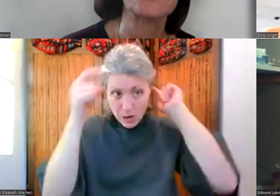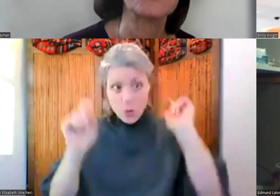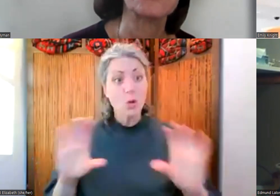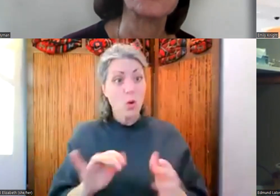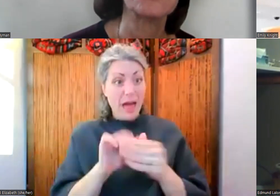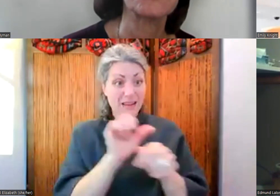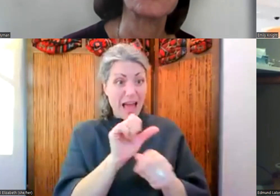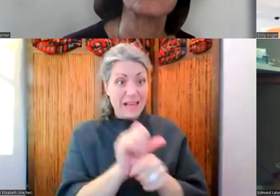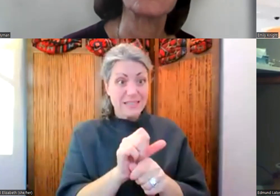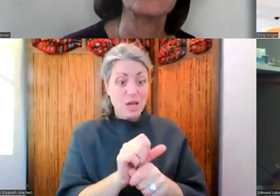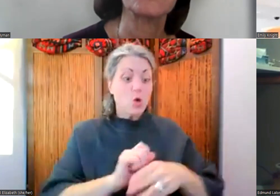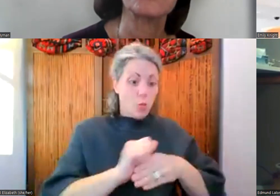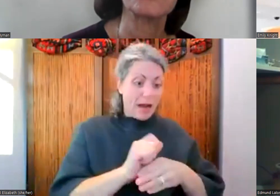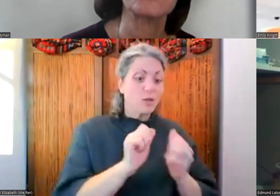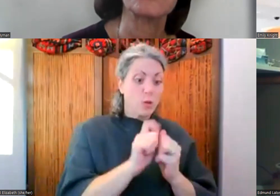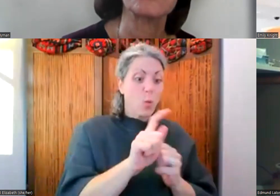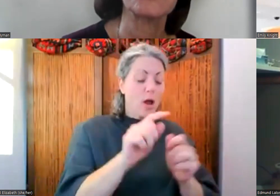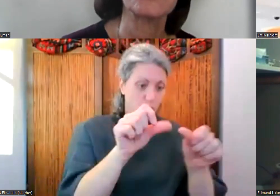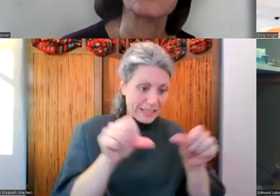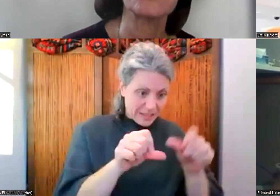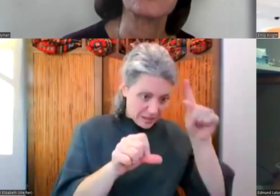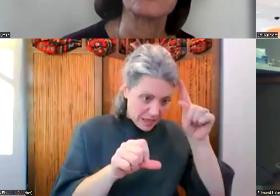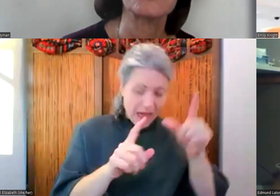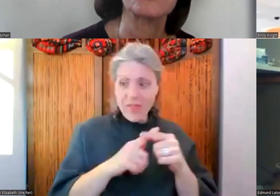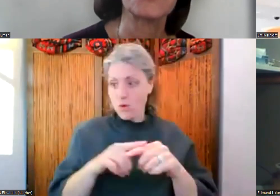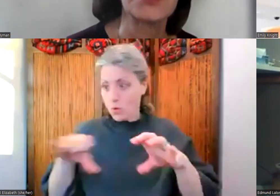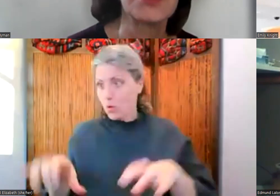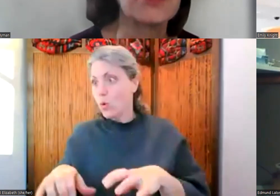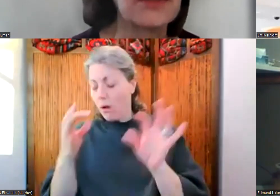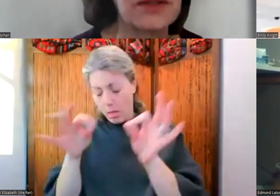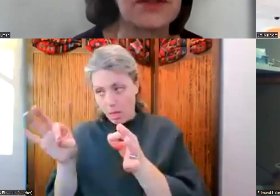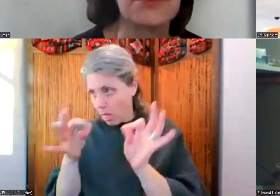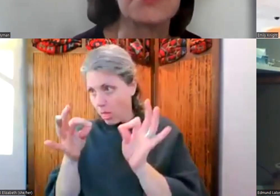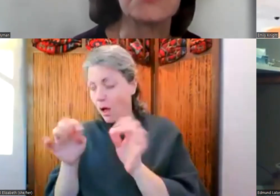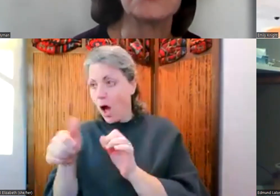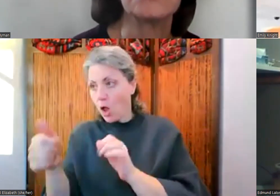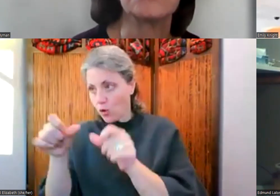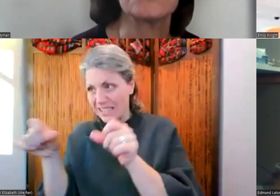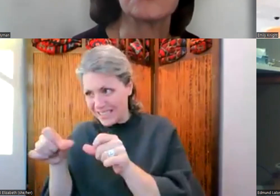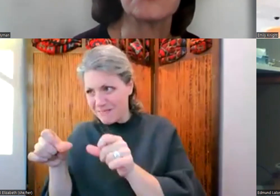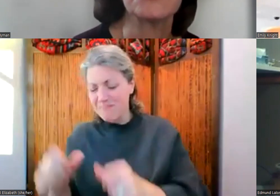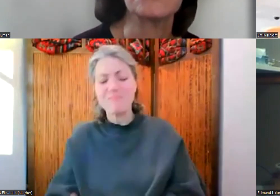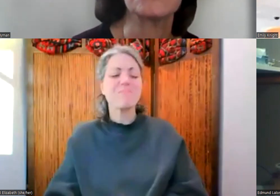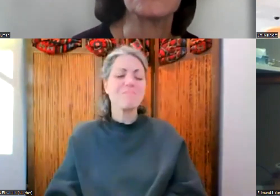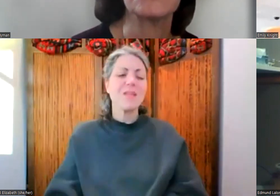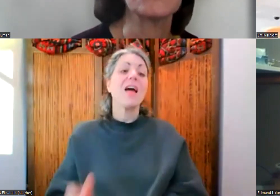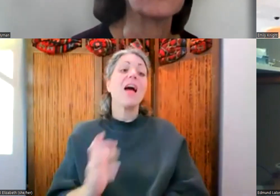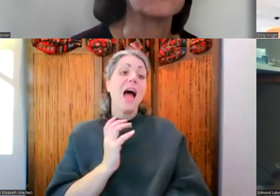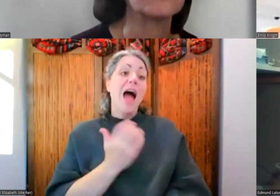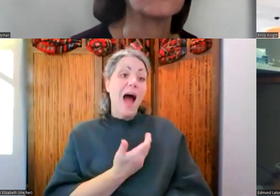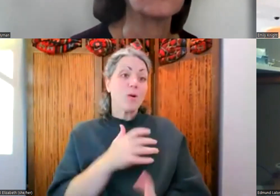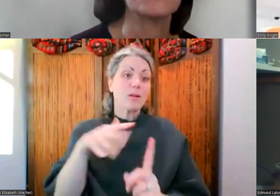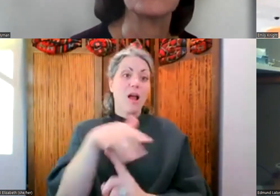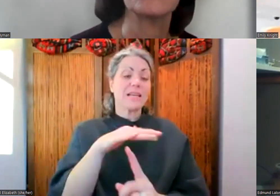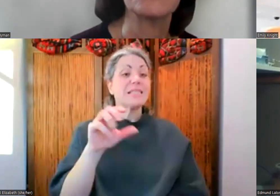have practiced with time and again. And that's where they start to make mistakes. So speech is an interesting one in our context because it's such what we call